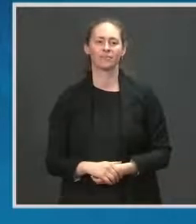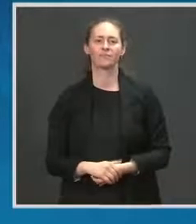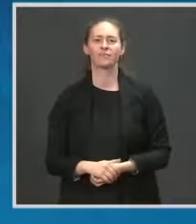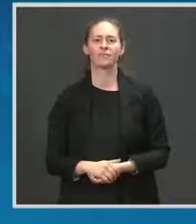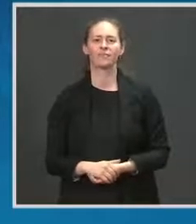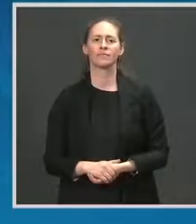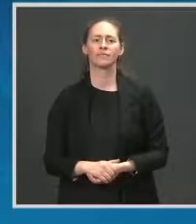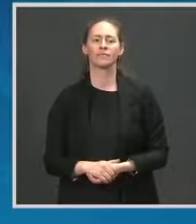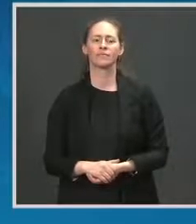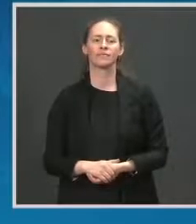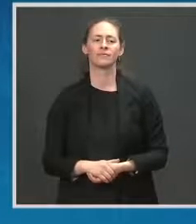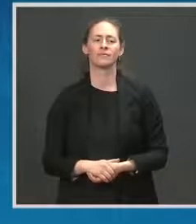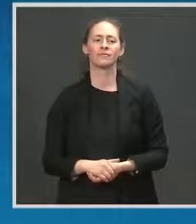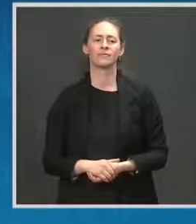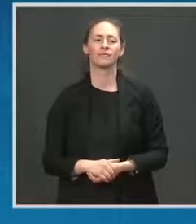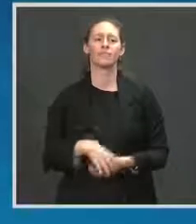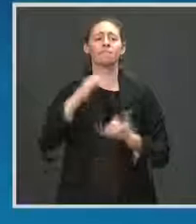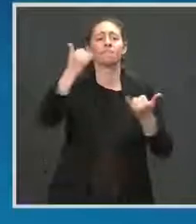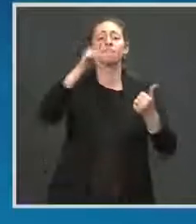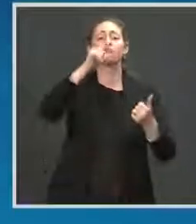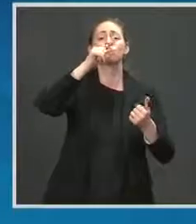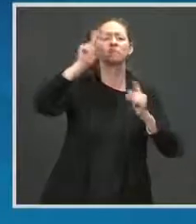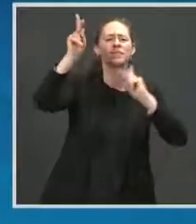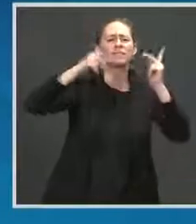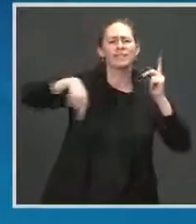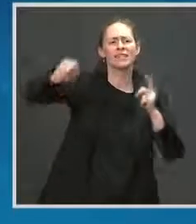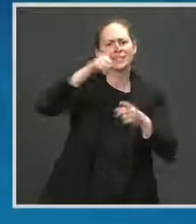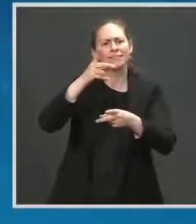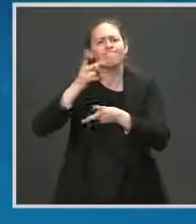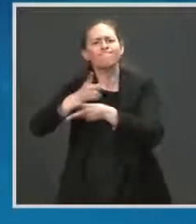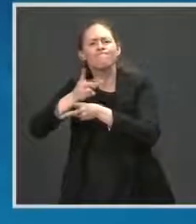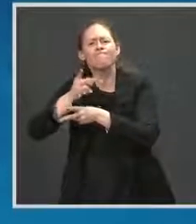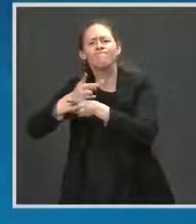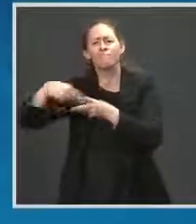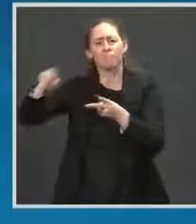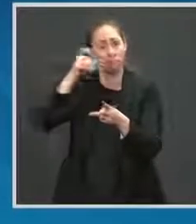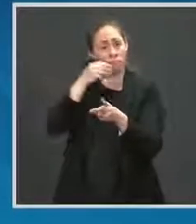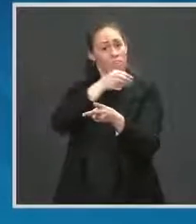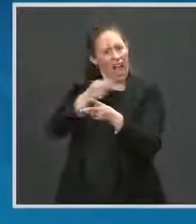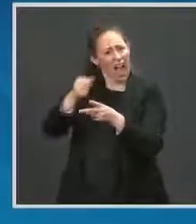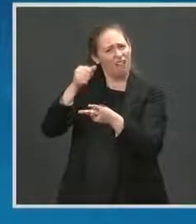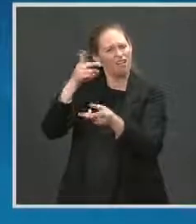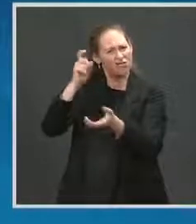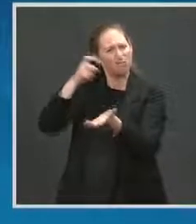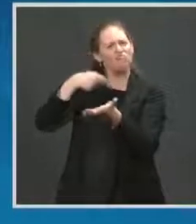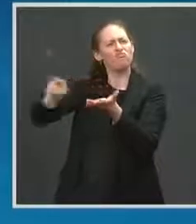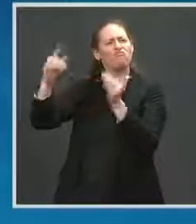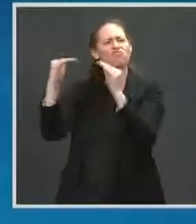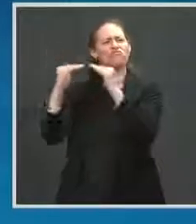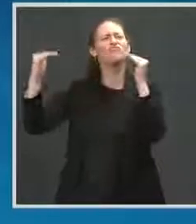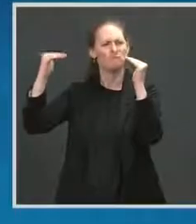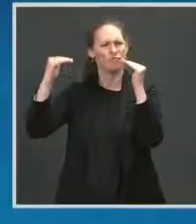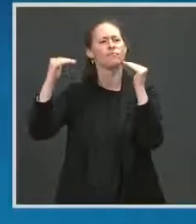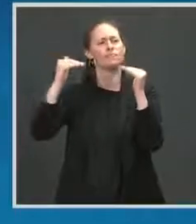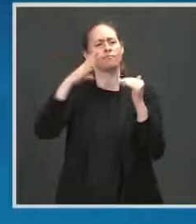And caregivers should be paid fairly and treated with dignity and respect.